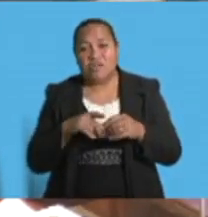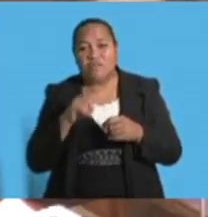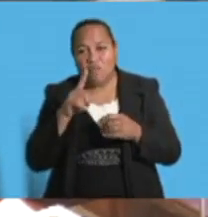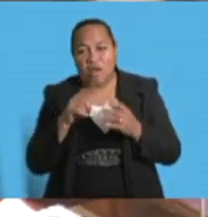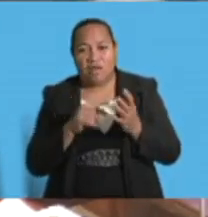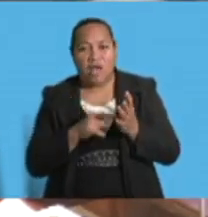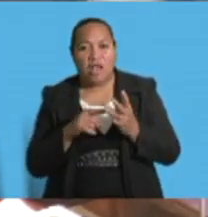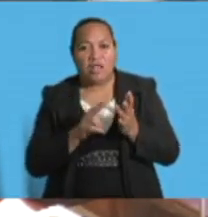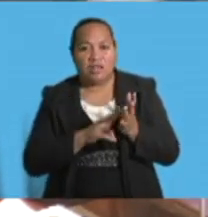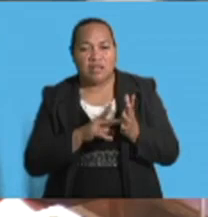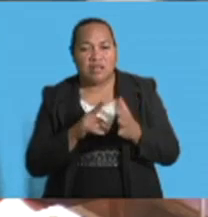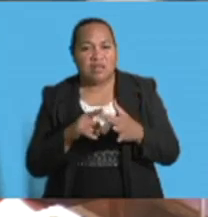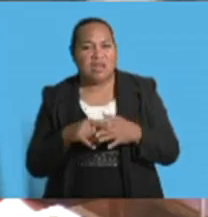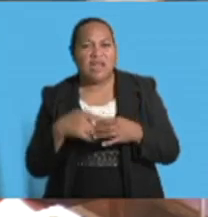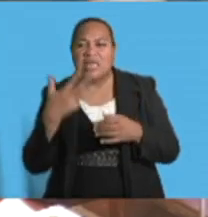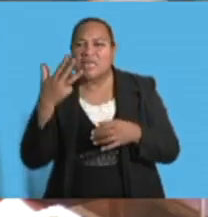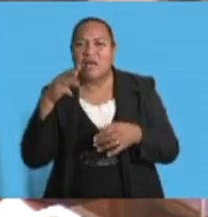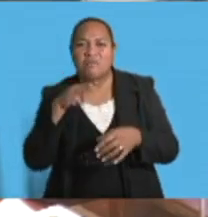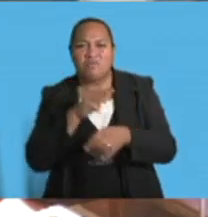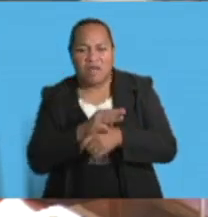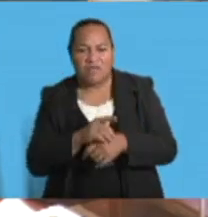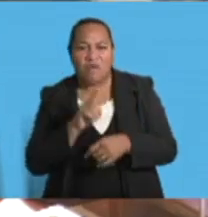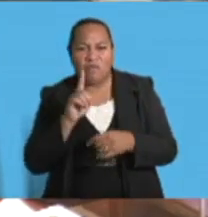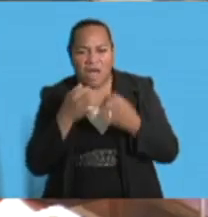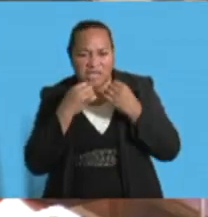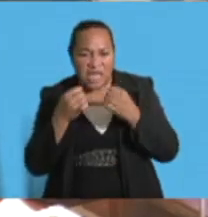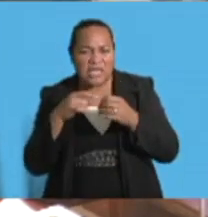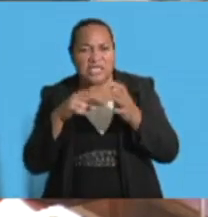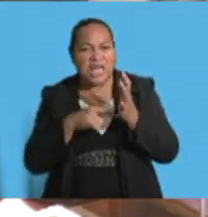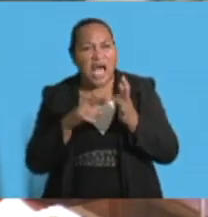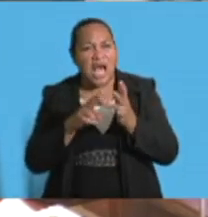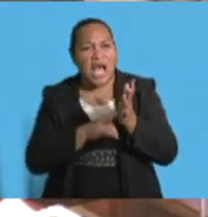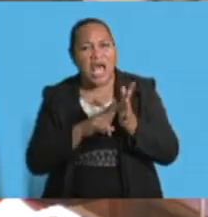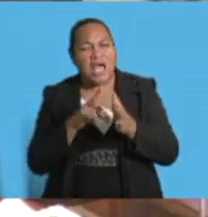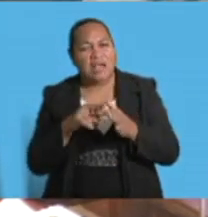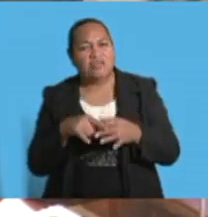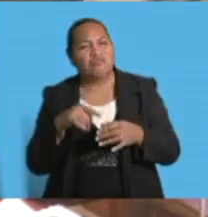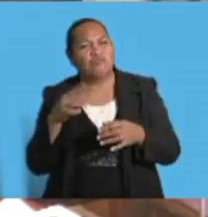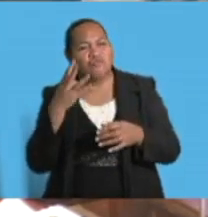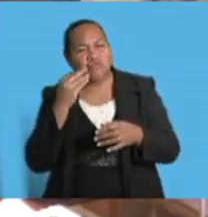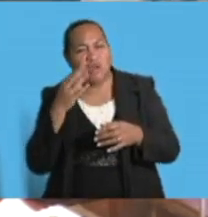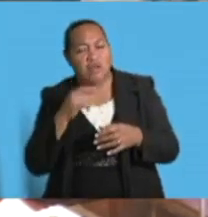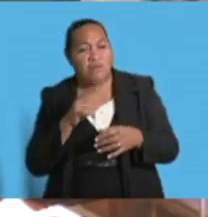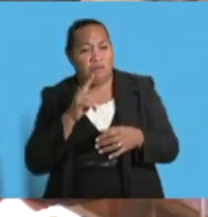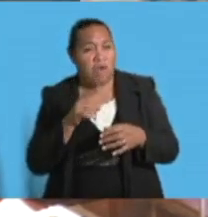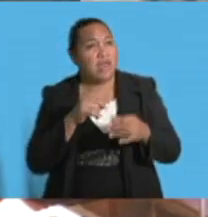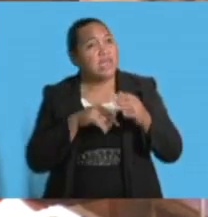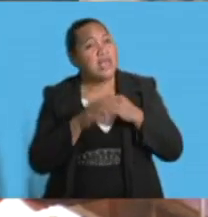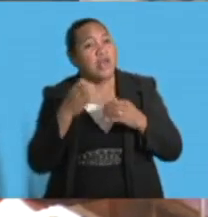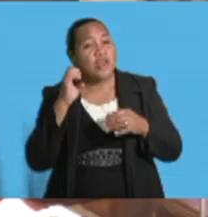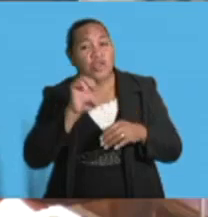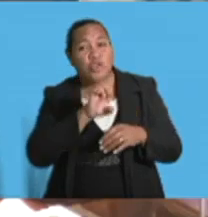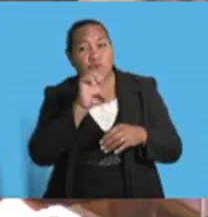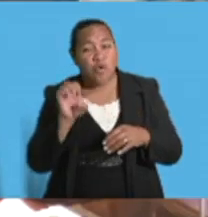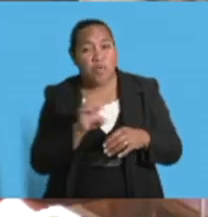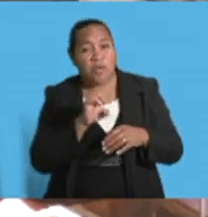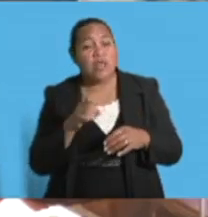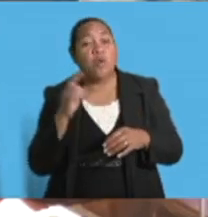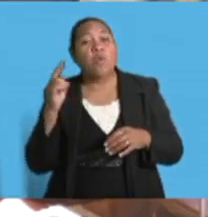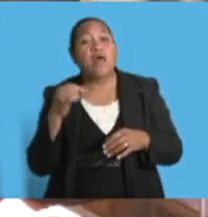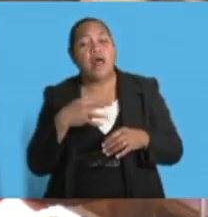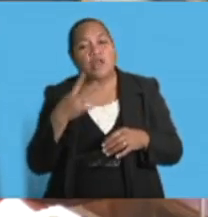of cane to make 1 ton of sugar. Therefore, the maximum we can earn from the sale of 1 ton of sugar in Europe is 120 Fijian